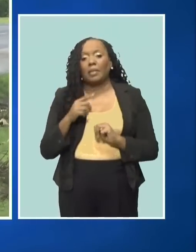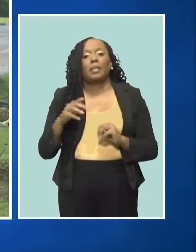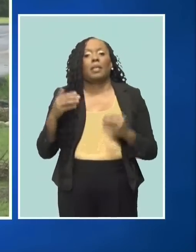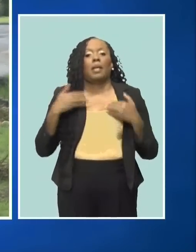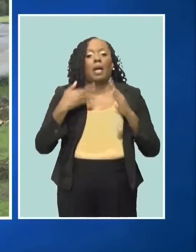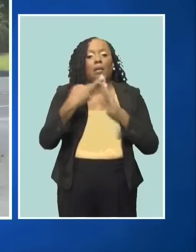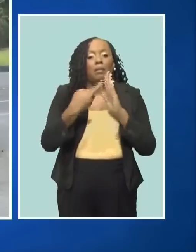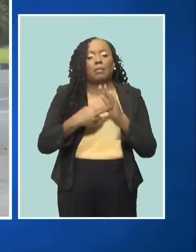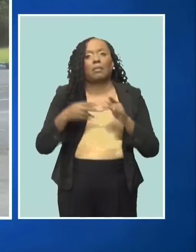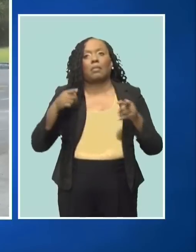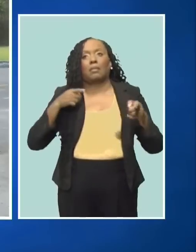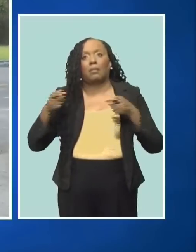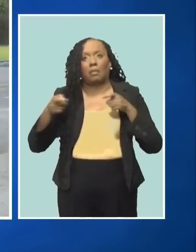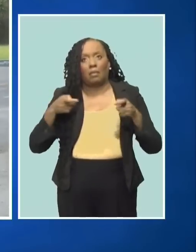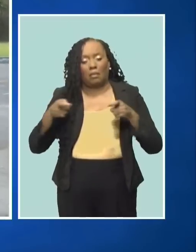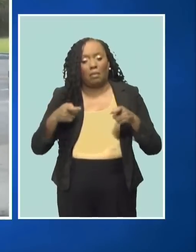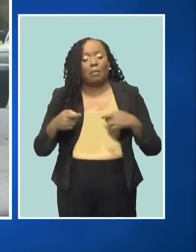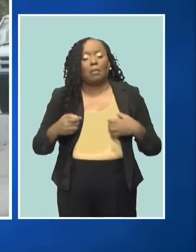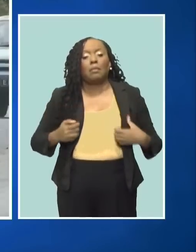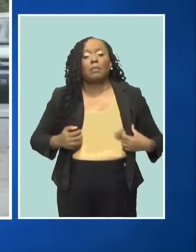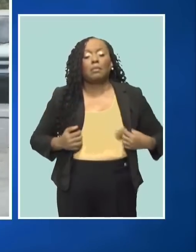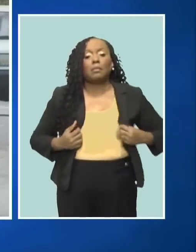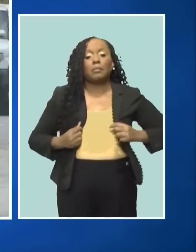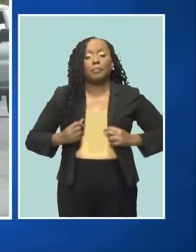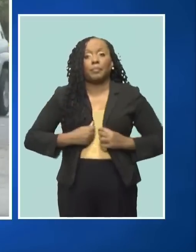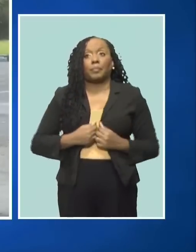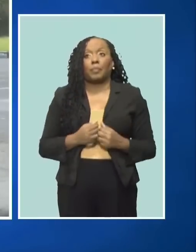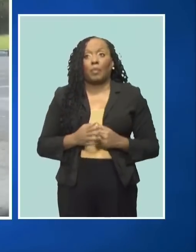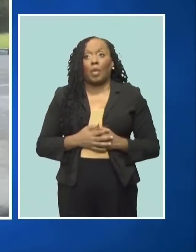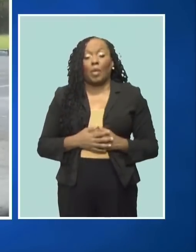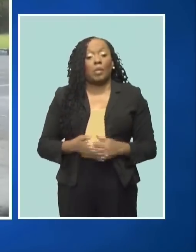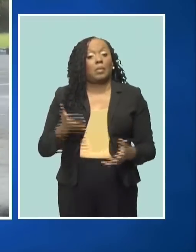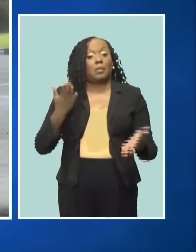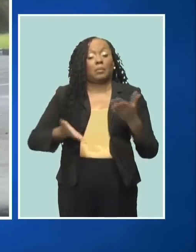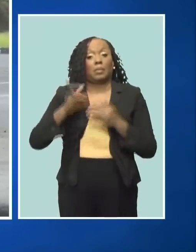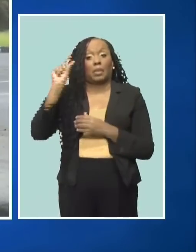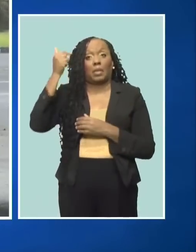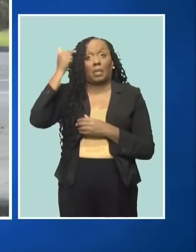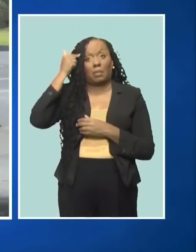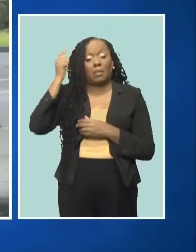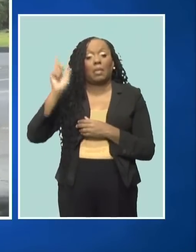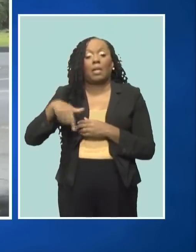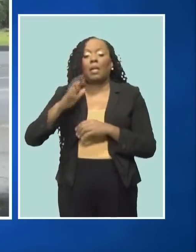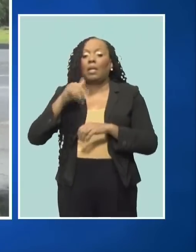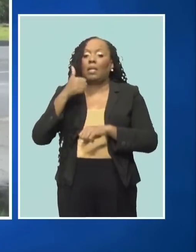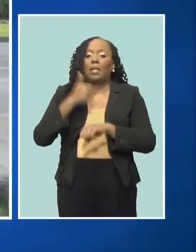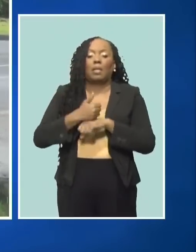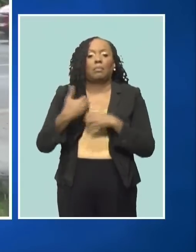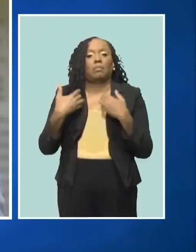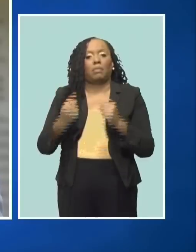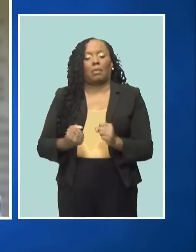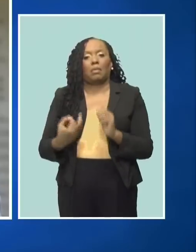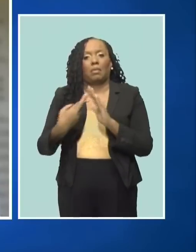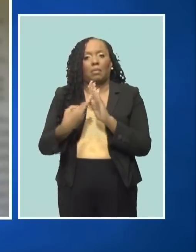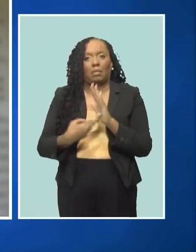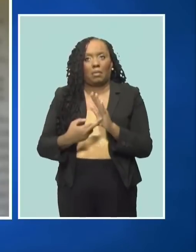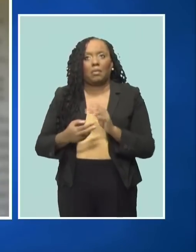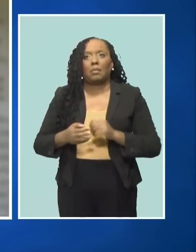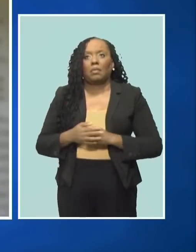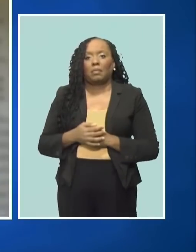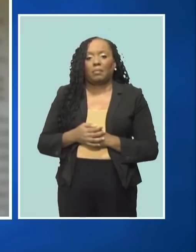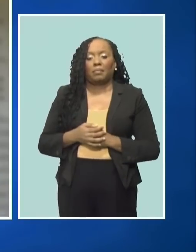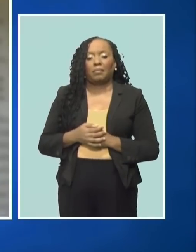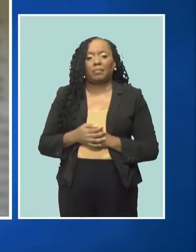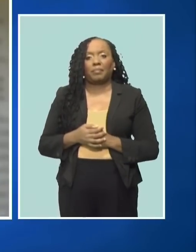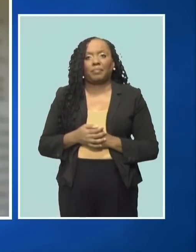regulations to control the practice. She says the time may come when governments may have to enforce the regulations. Regulations are